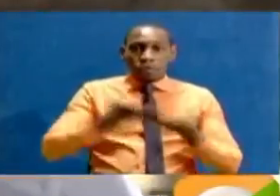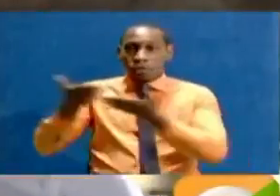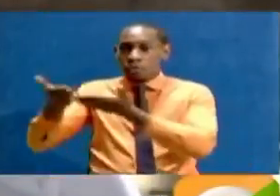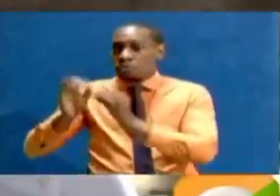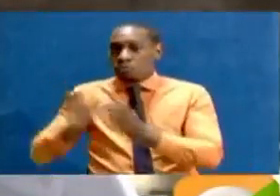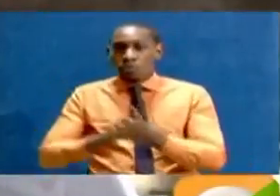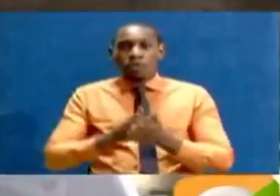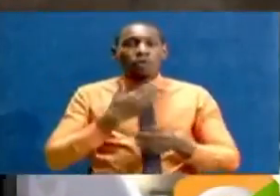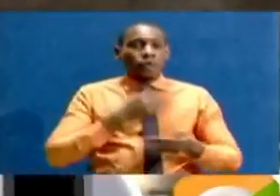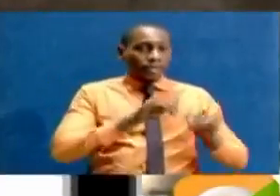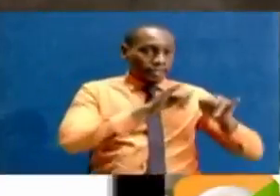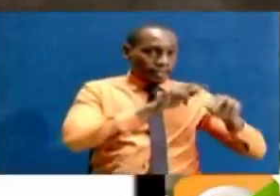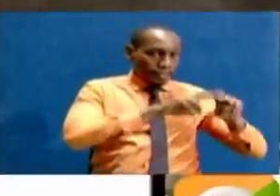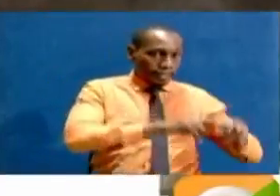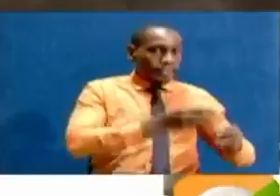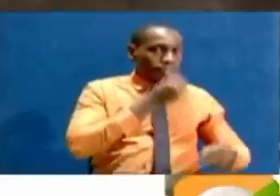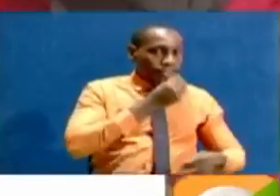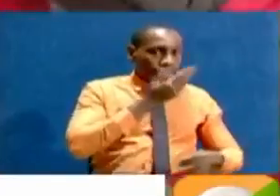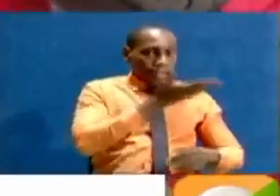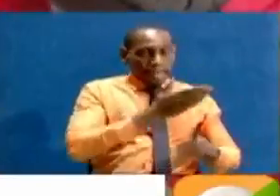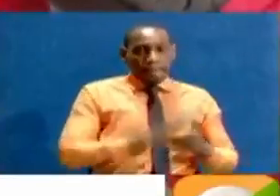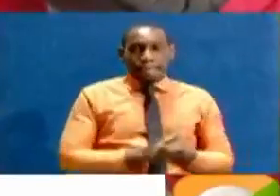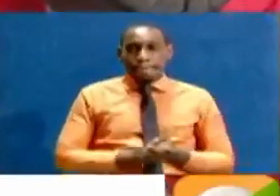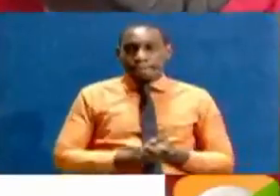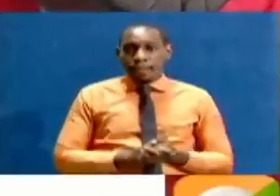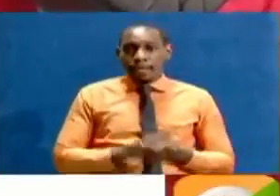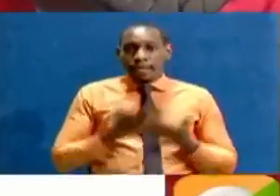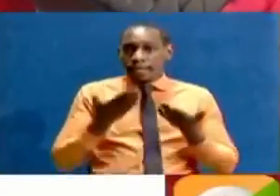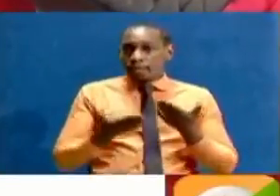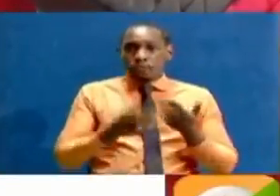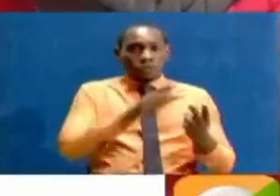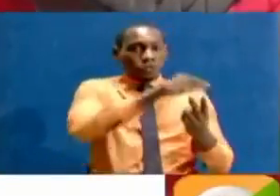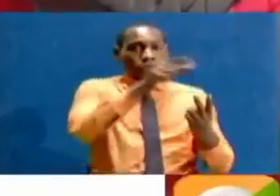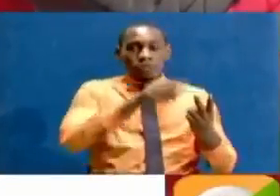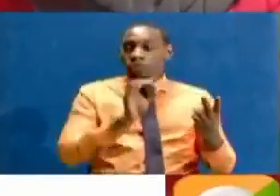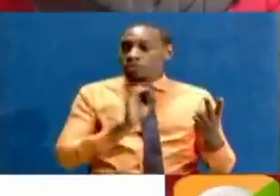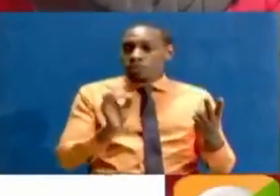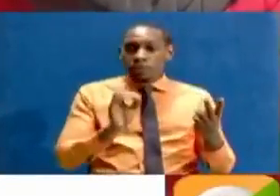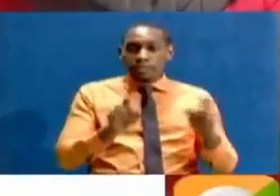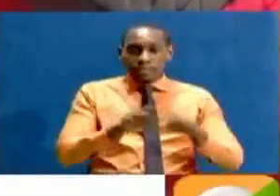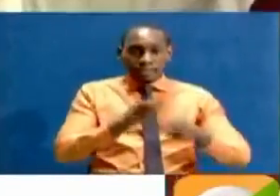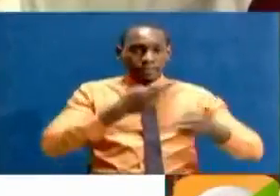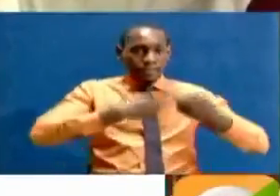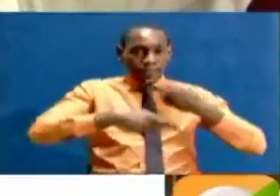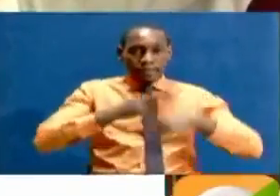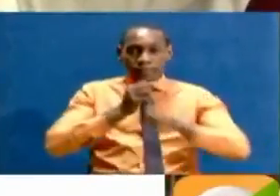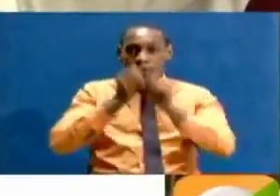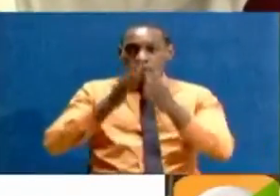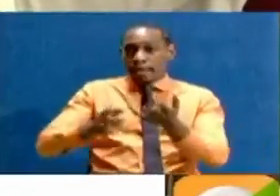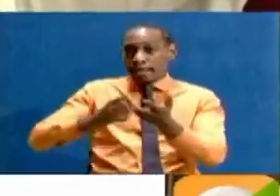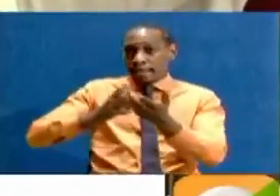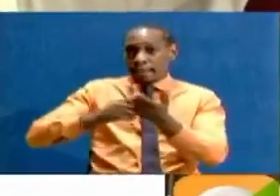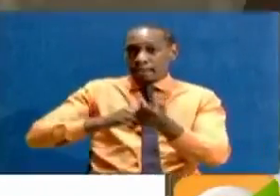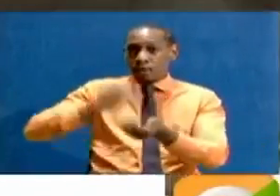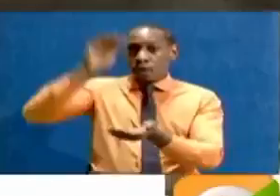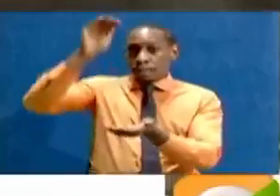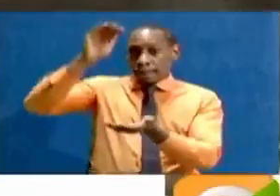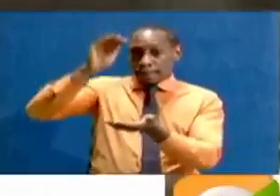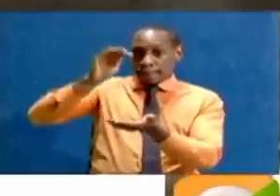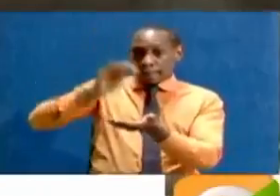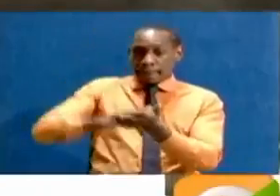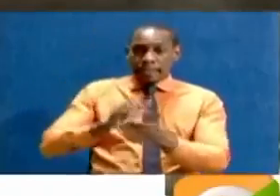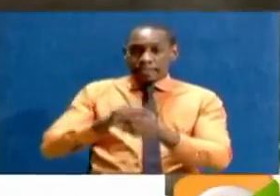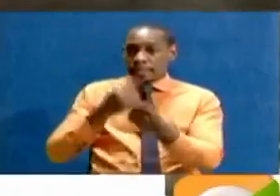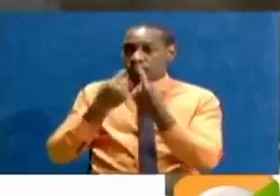chini. Wanaweza kula ile kitu ambayo imepatikana. They have been left with no choice but also revised their staff numbers downwards.